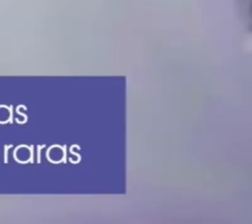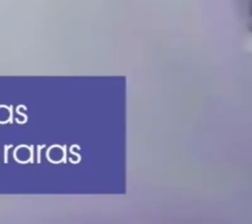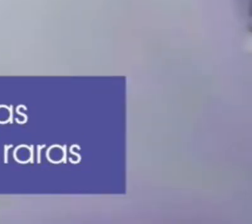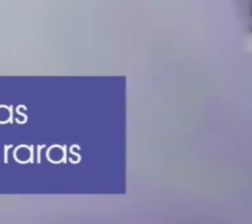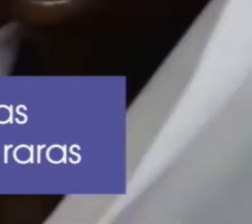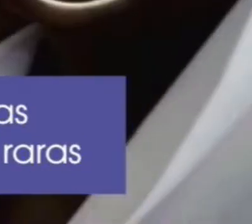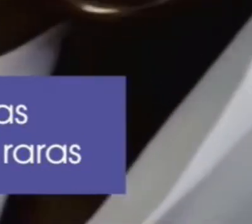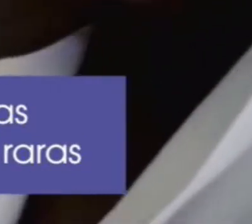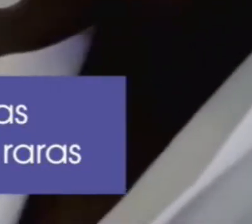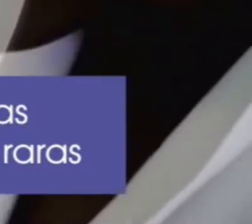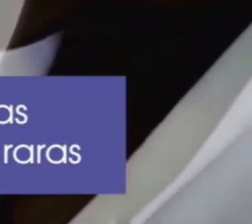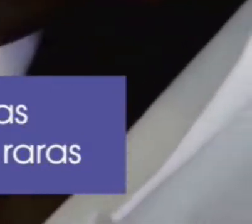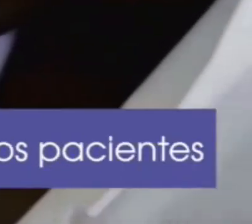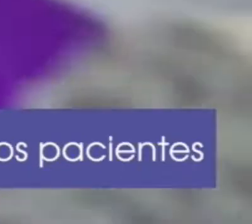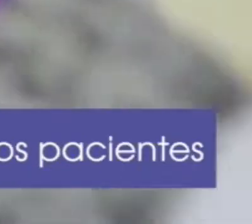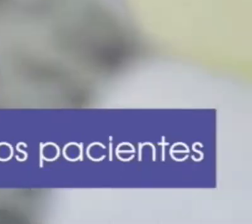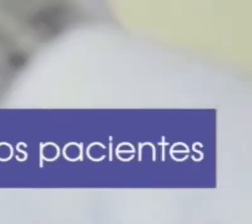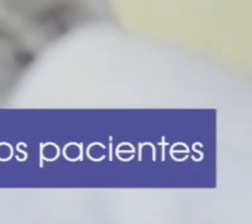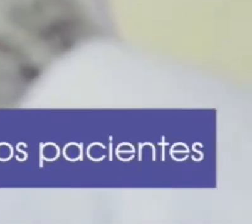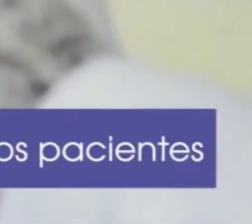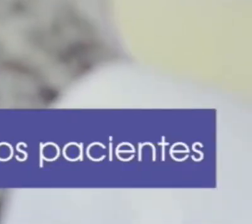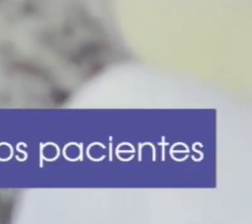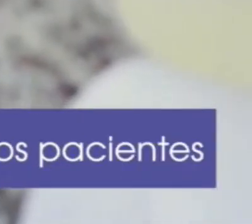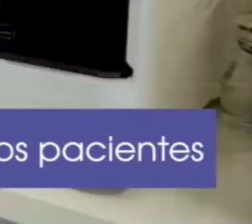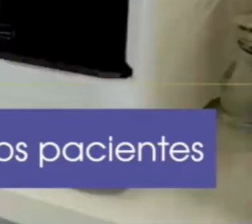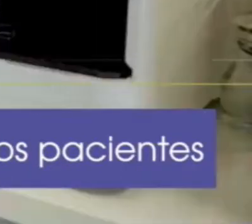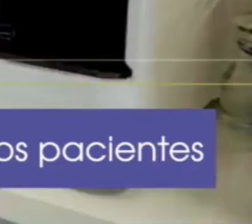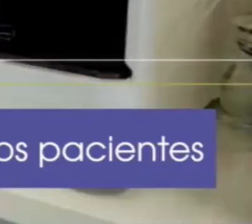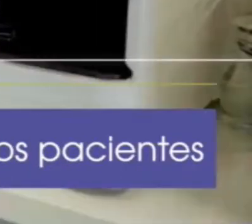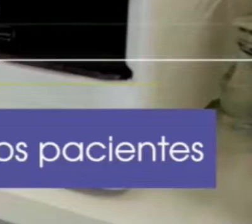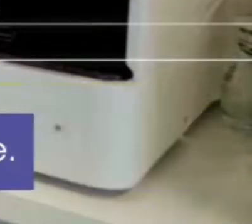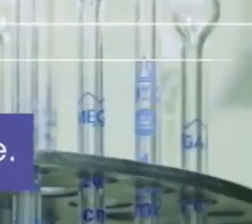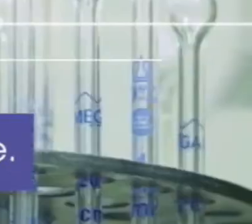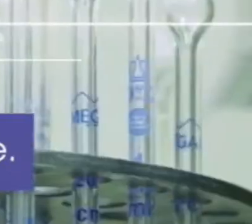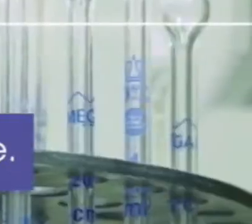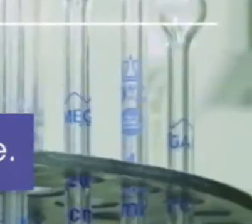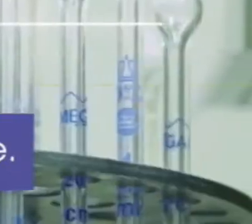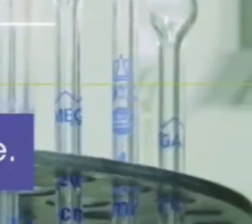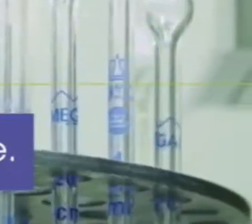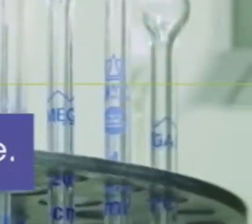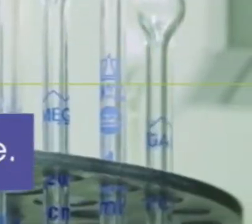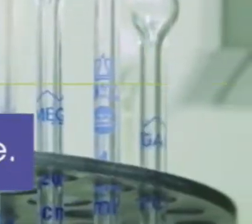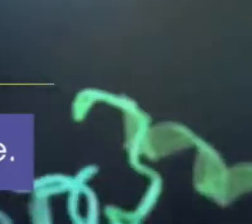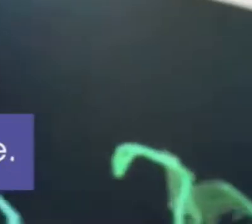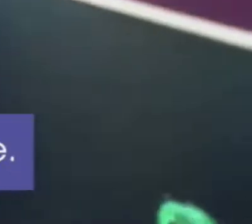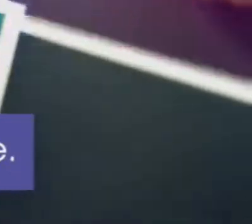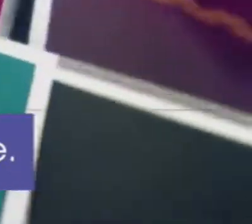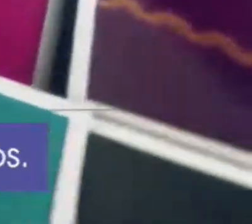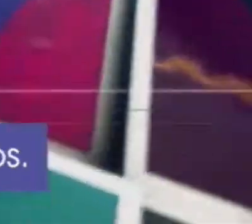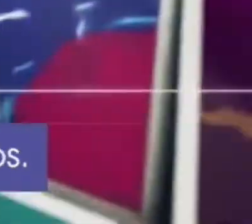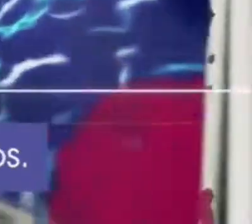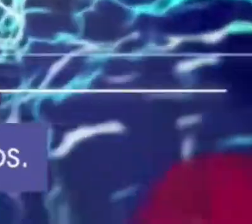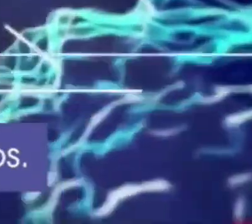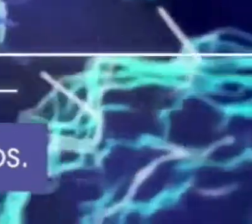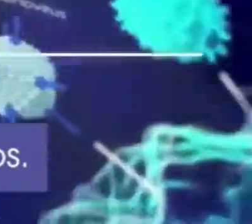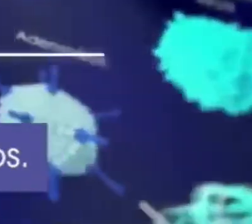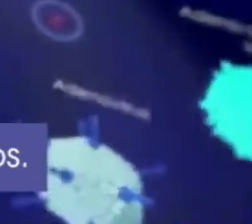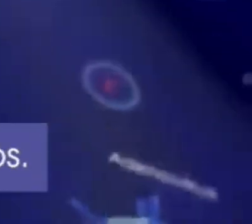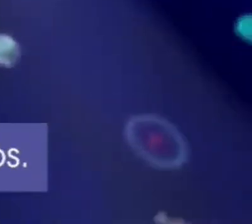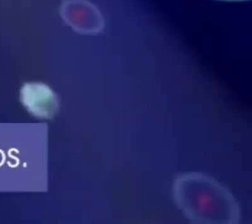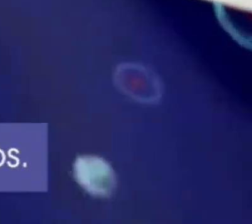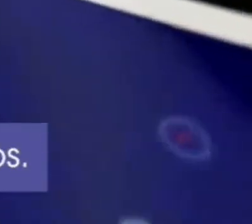complex, and rare diseases with medicines that offer hope for patients and the future of healthcare. Our